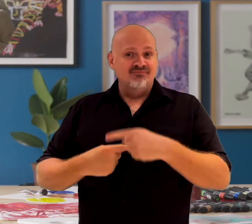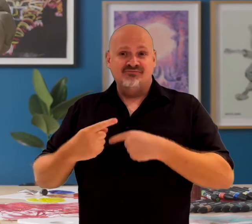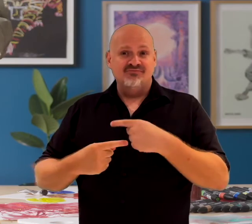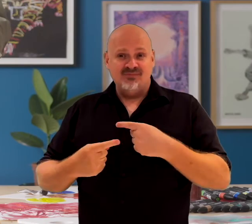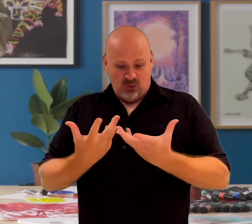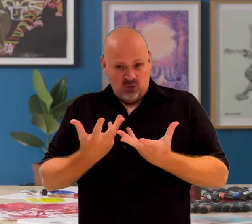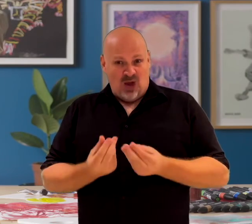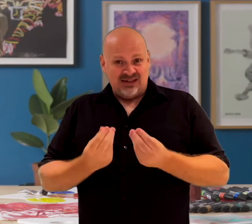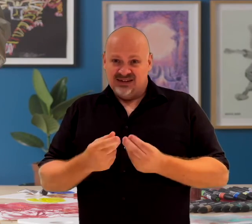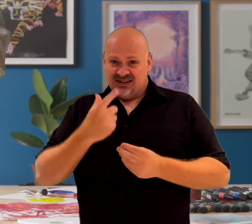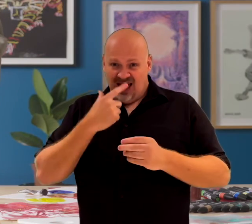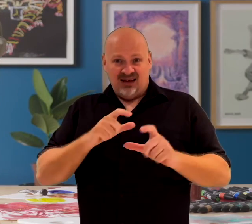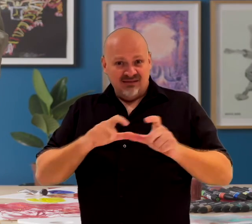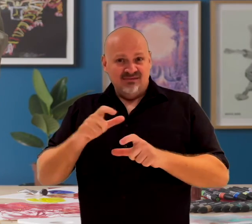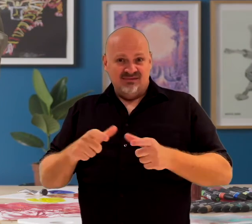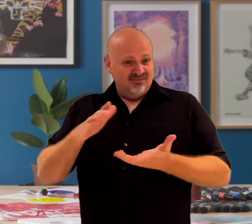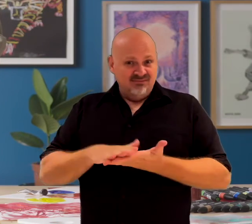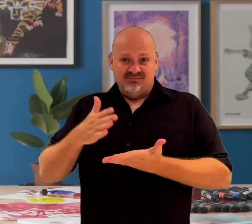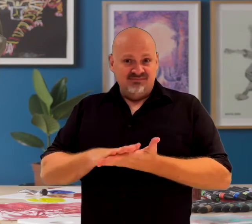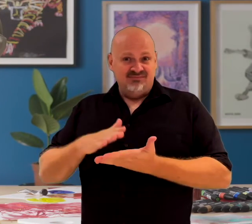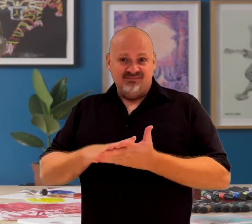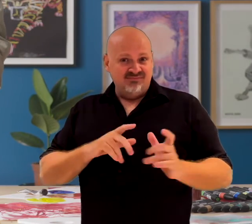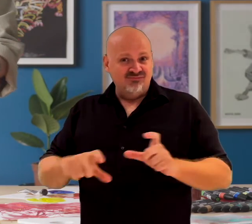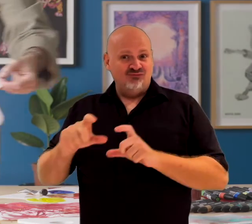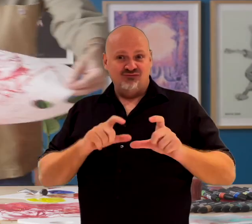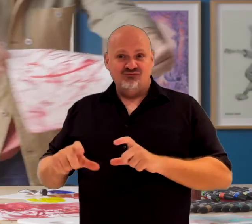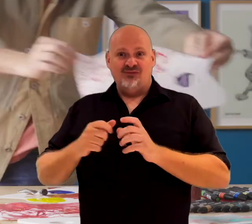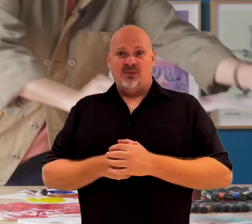And it's endless. As long as it's wet, you can always keep pressing.